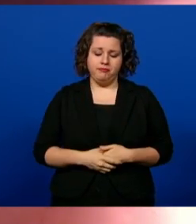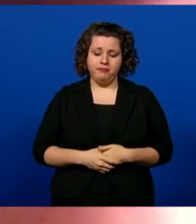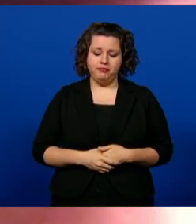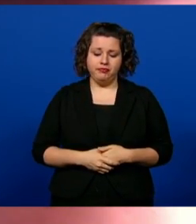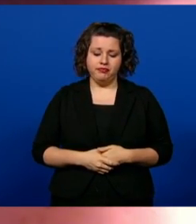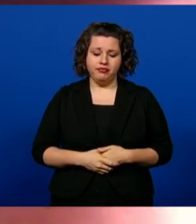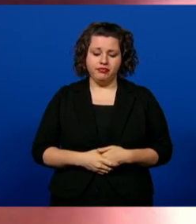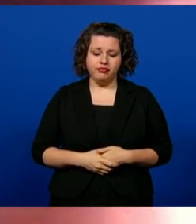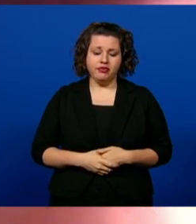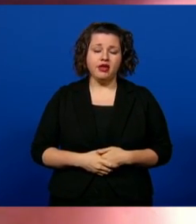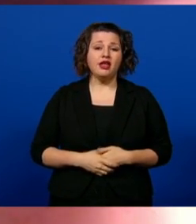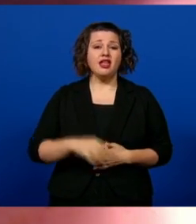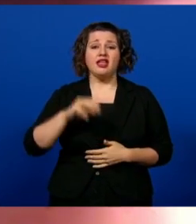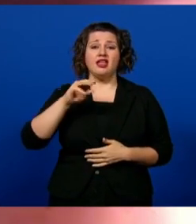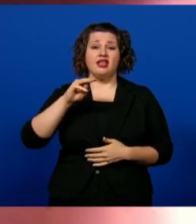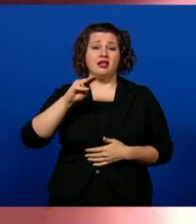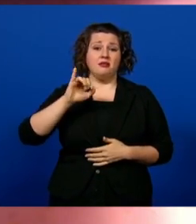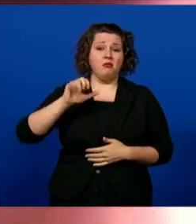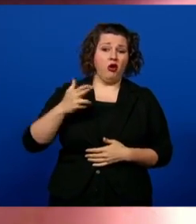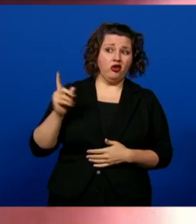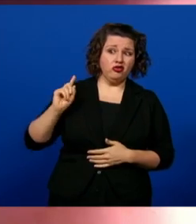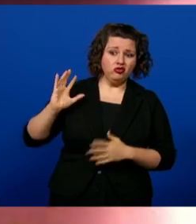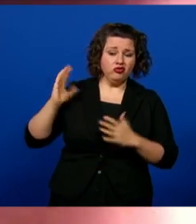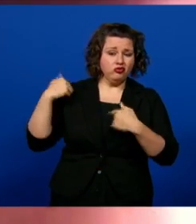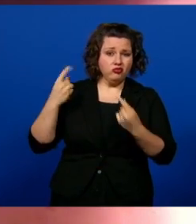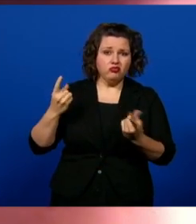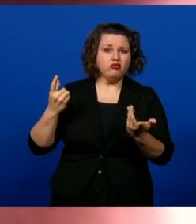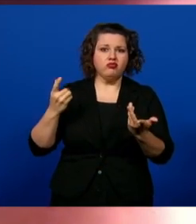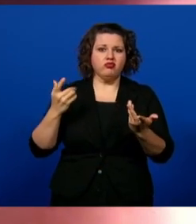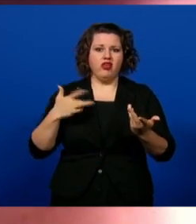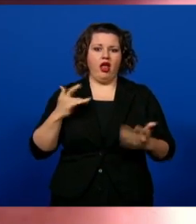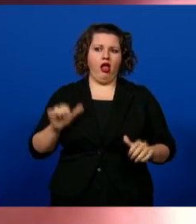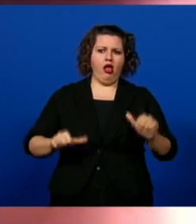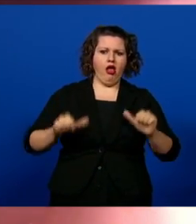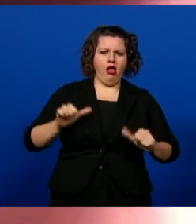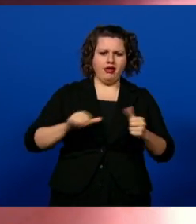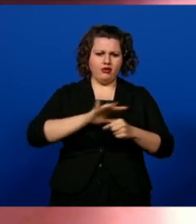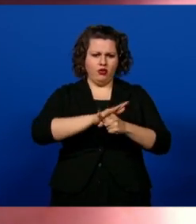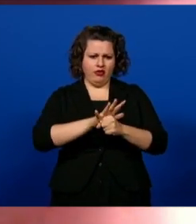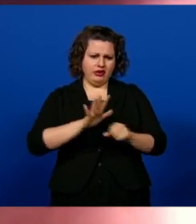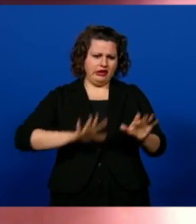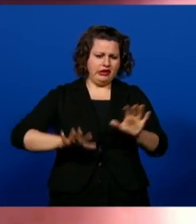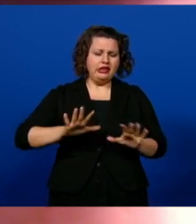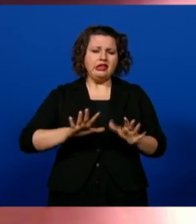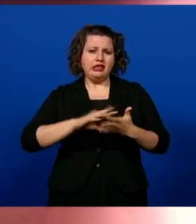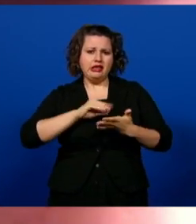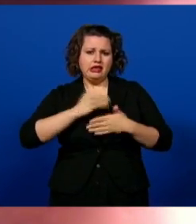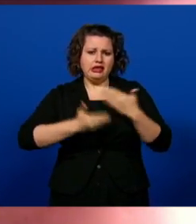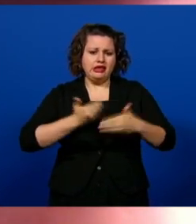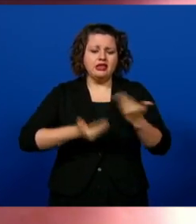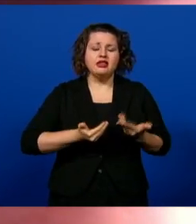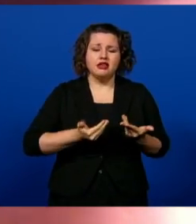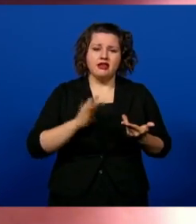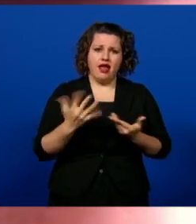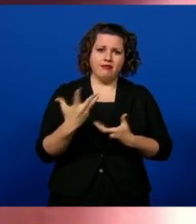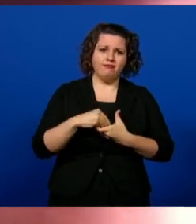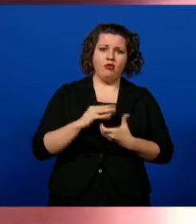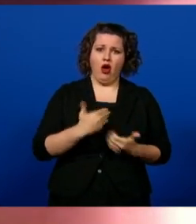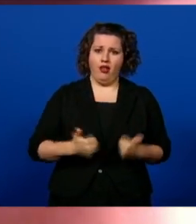This past March, all of us were racked with uncertainty as we became familiar with the coronavirus that has become a part of our everyday